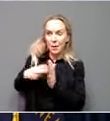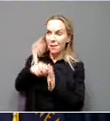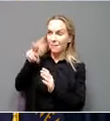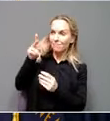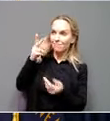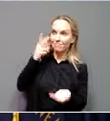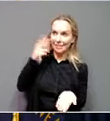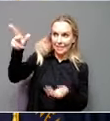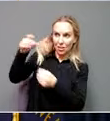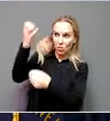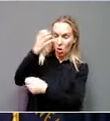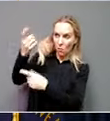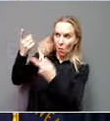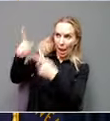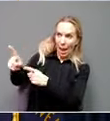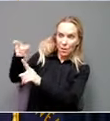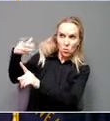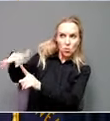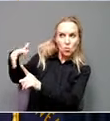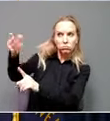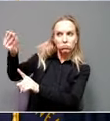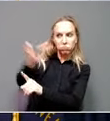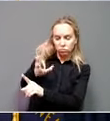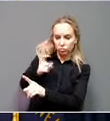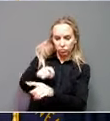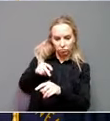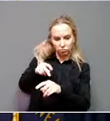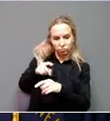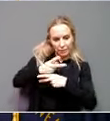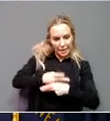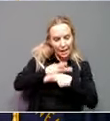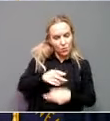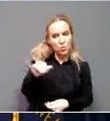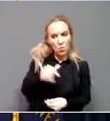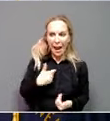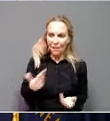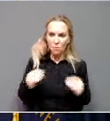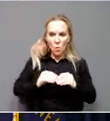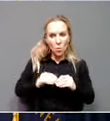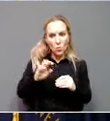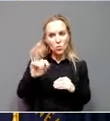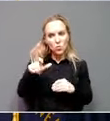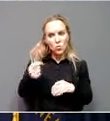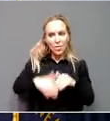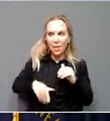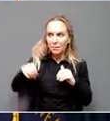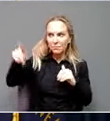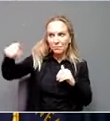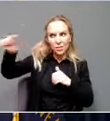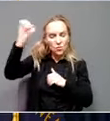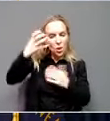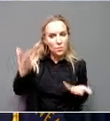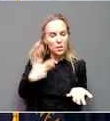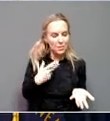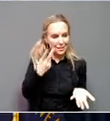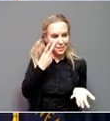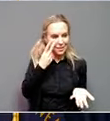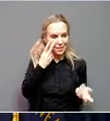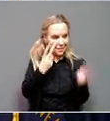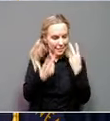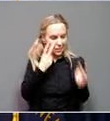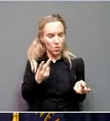careful. And we have more readily accessible tools than they do. Certainly all of our people that see it going on and saying, oh my goodness,